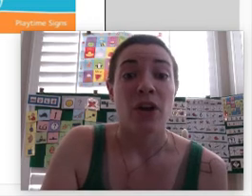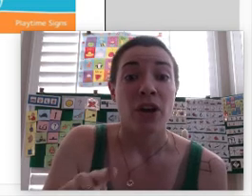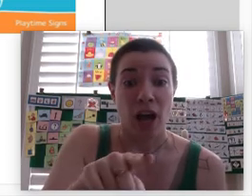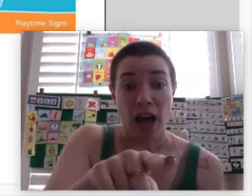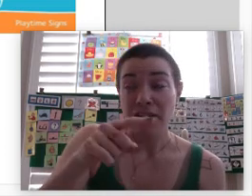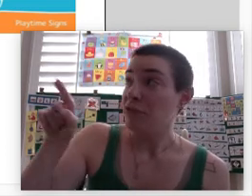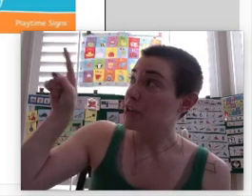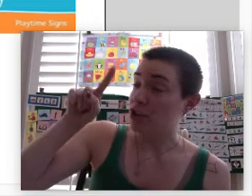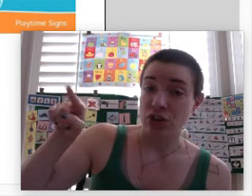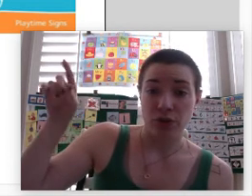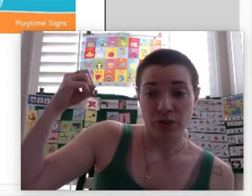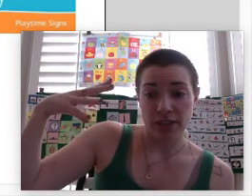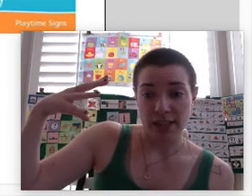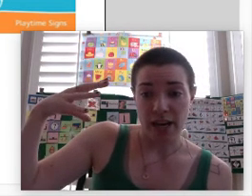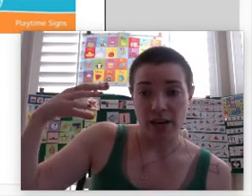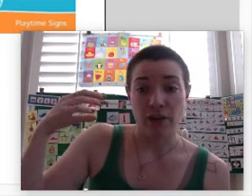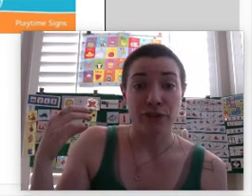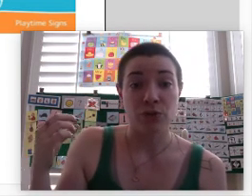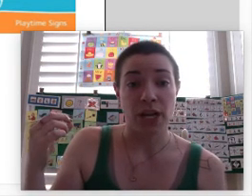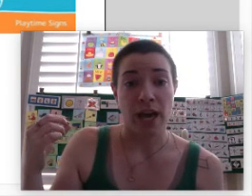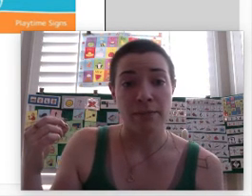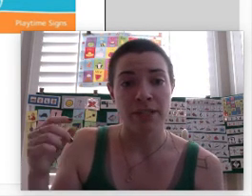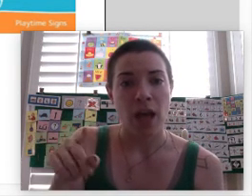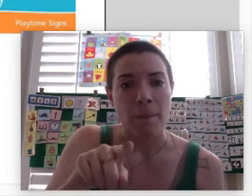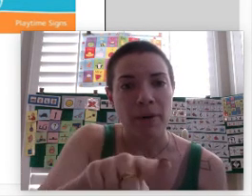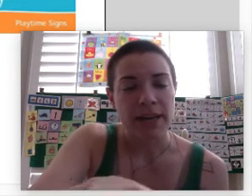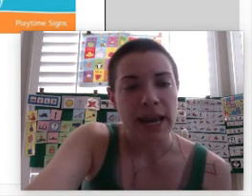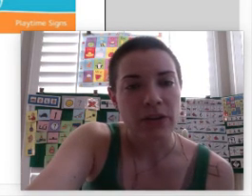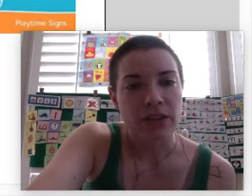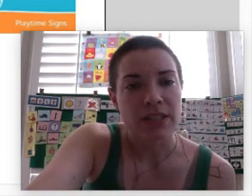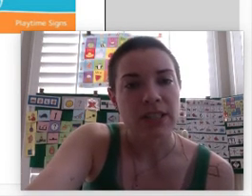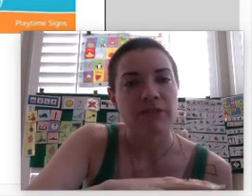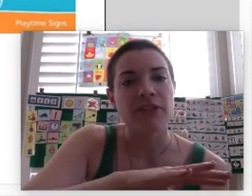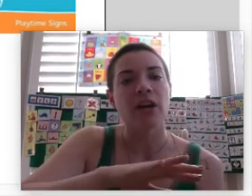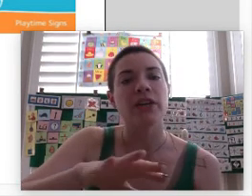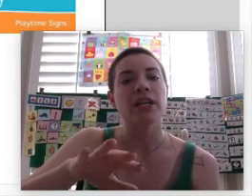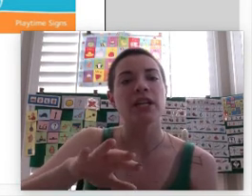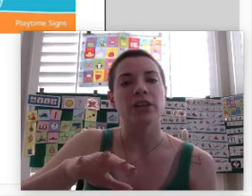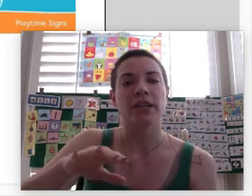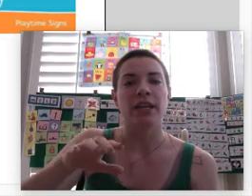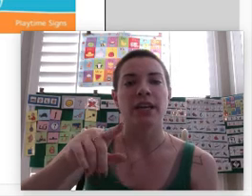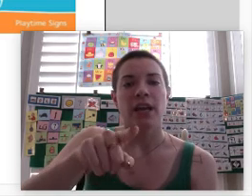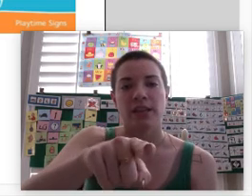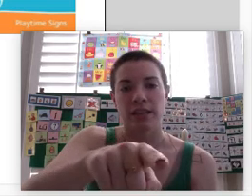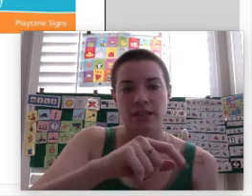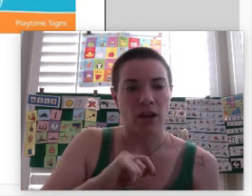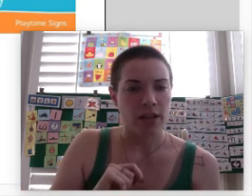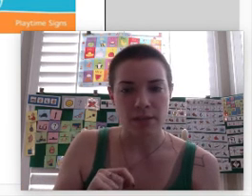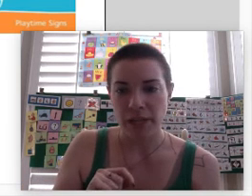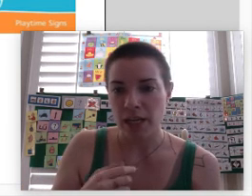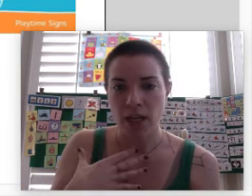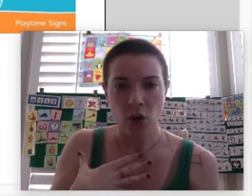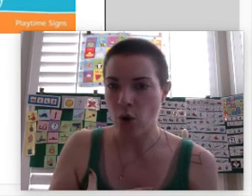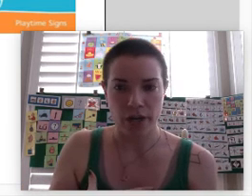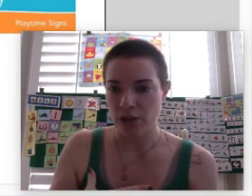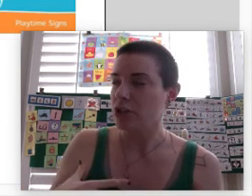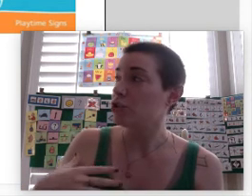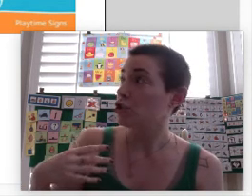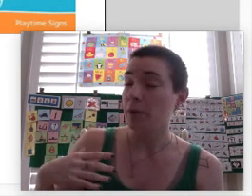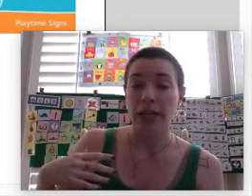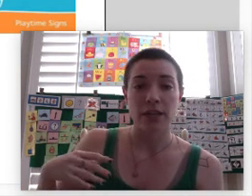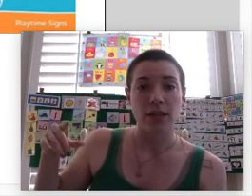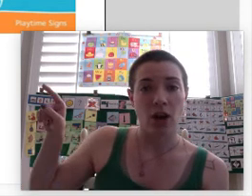Now, I've already shown you this sign a few times, but now you can see very clearly this awesome lady in